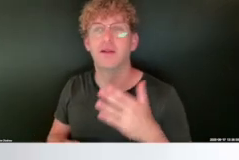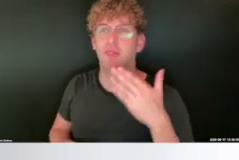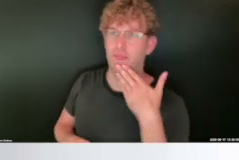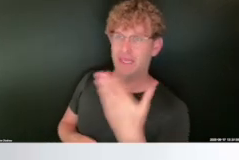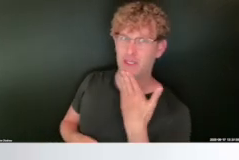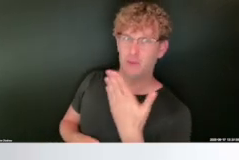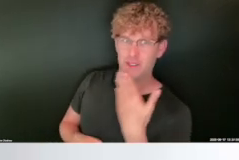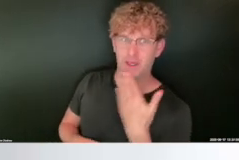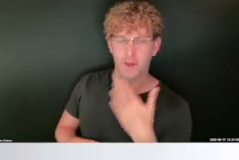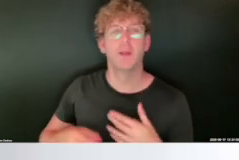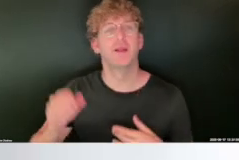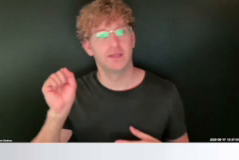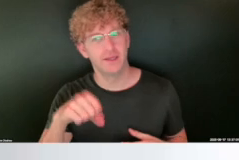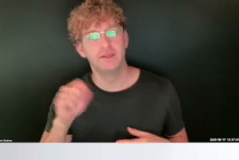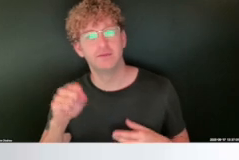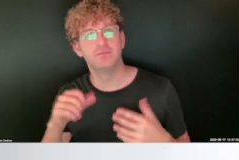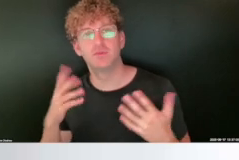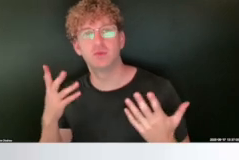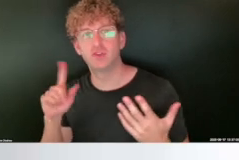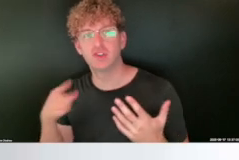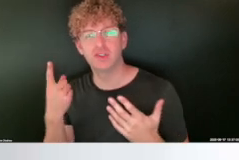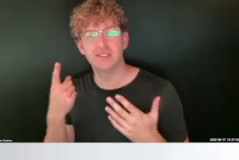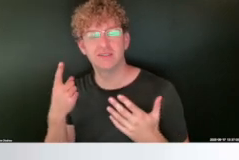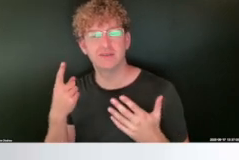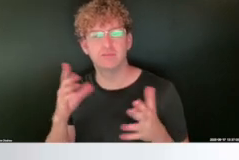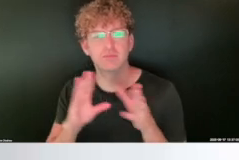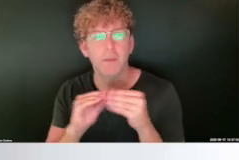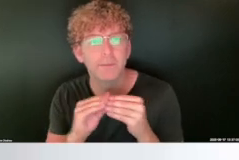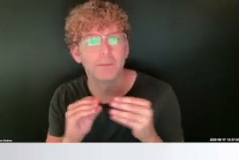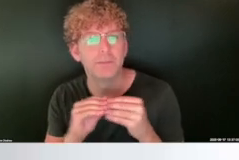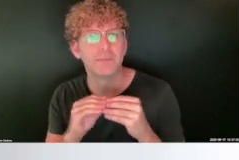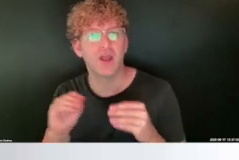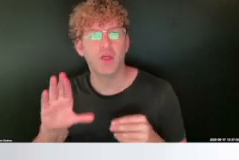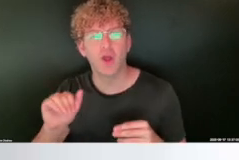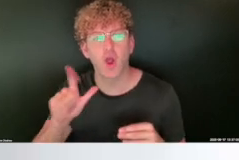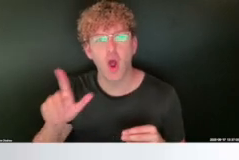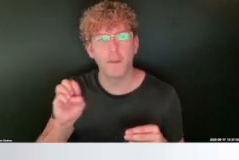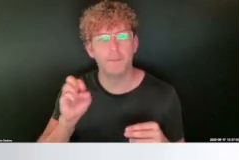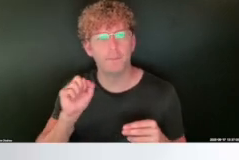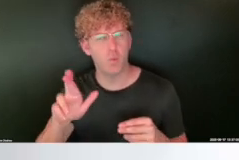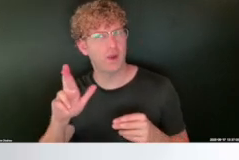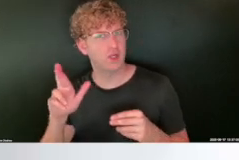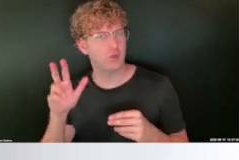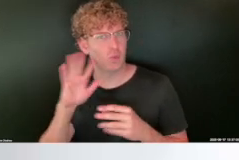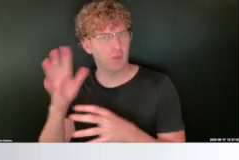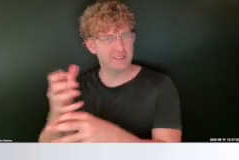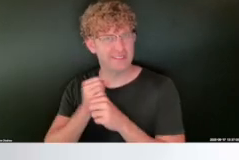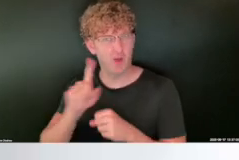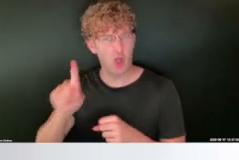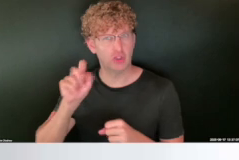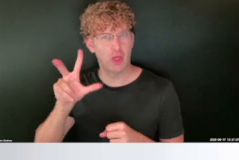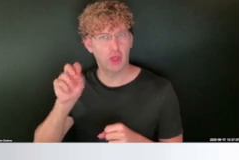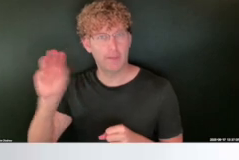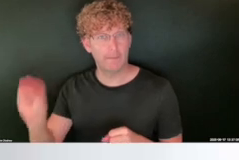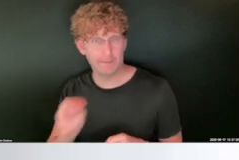Just to jump in, yeah, as a part of this year's budget, the Carl Moyer program is slated to receive the 130 million, which is what the program's been getting